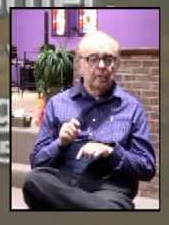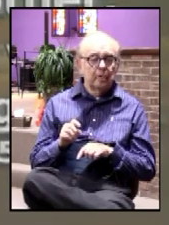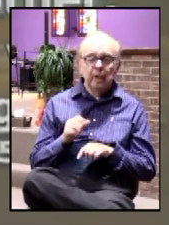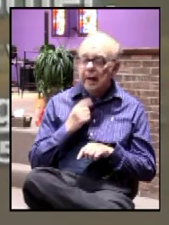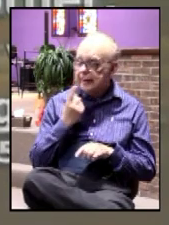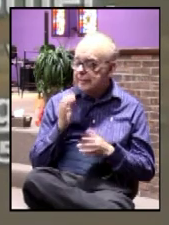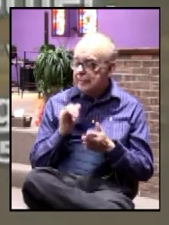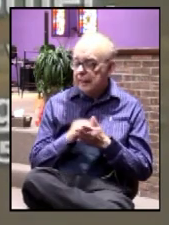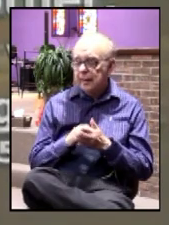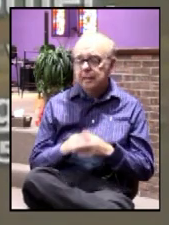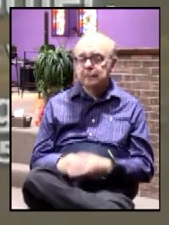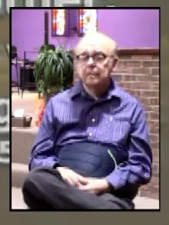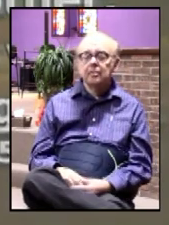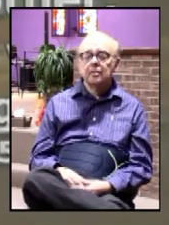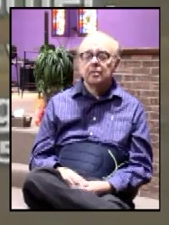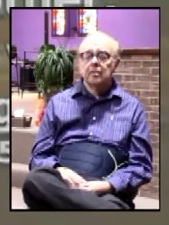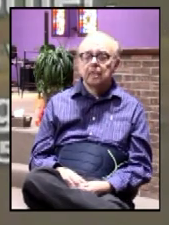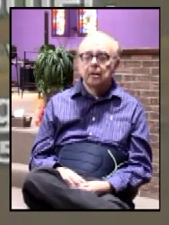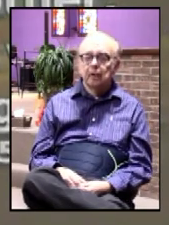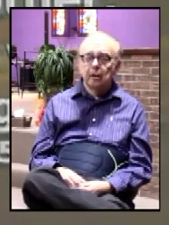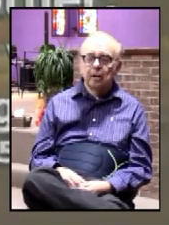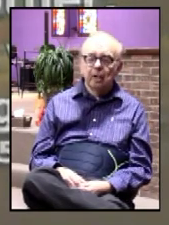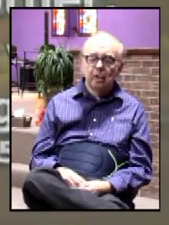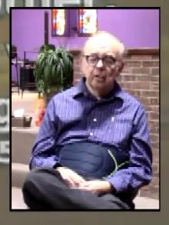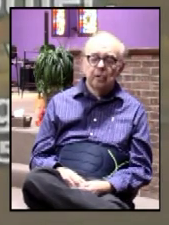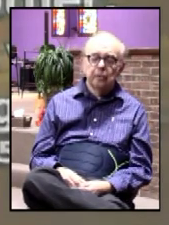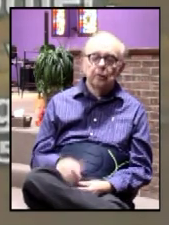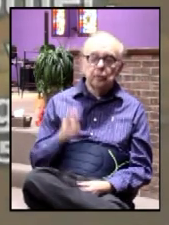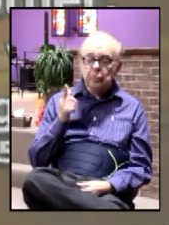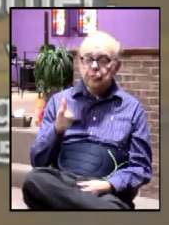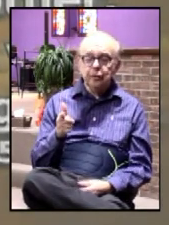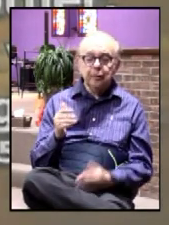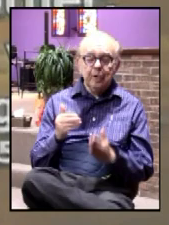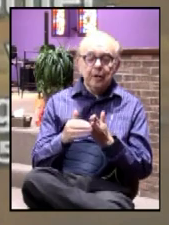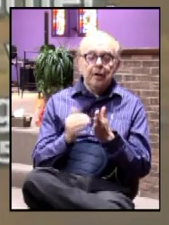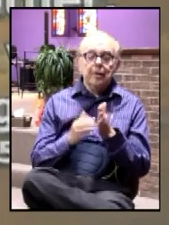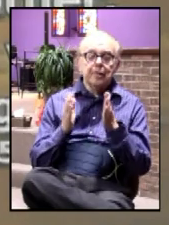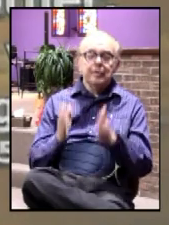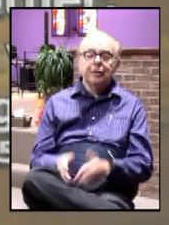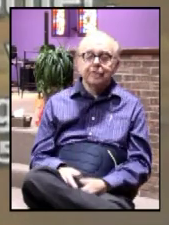I didn't say it, so don't shoot the messenger.